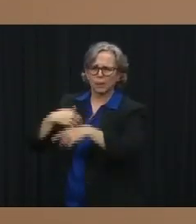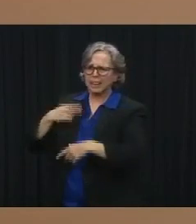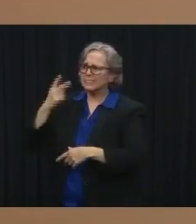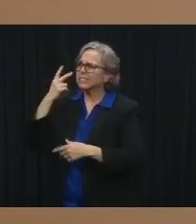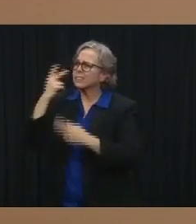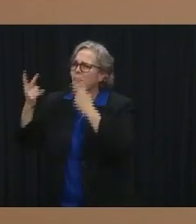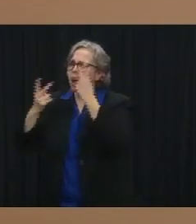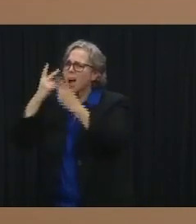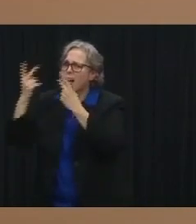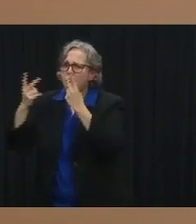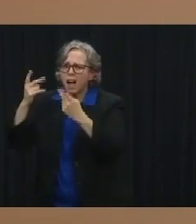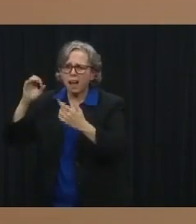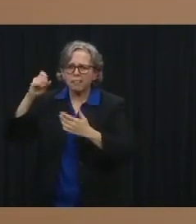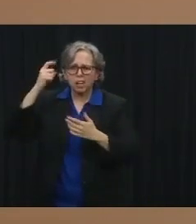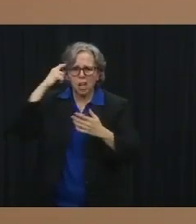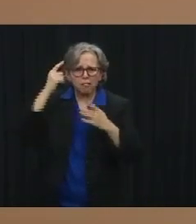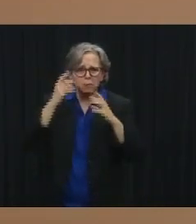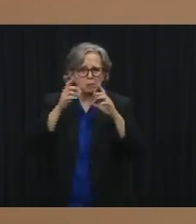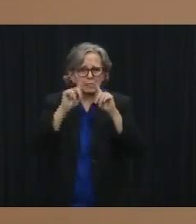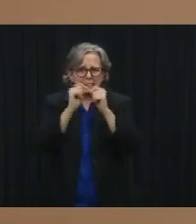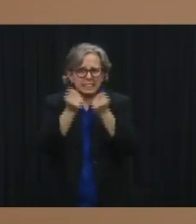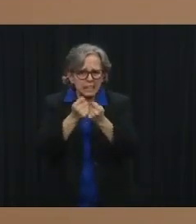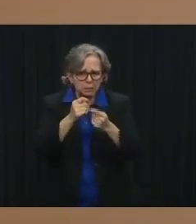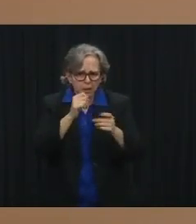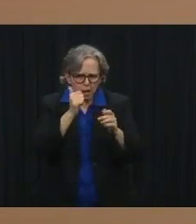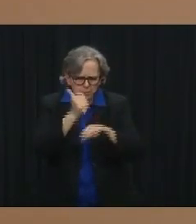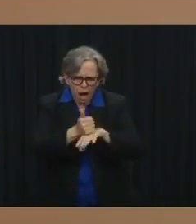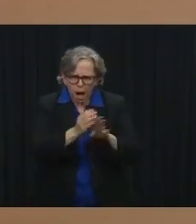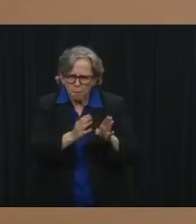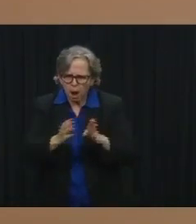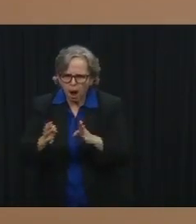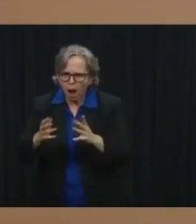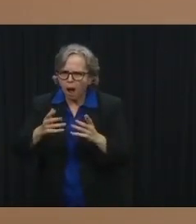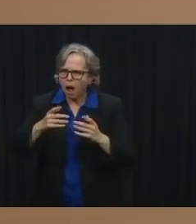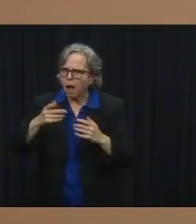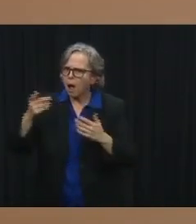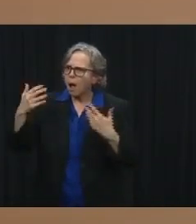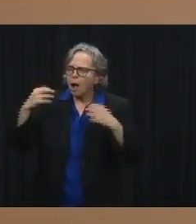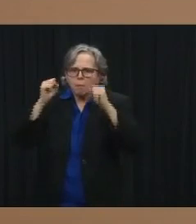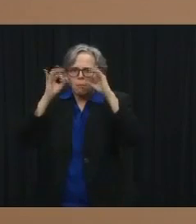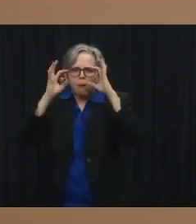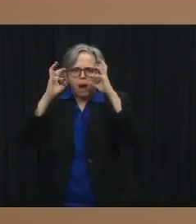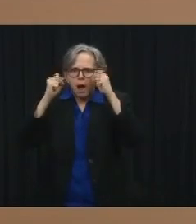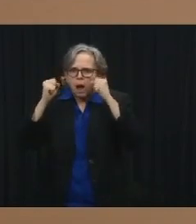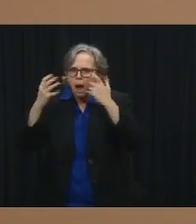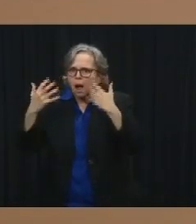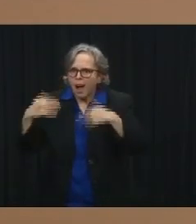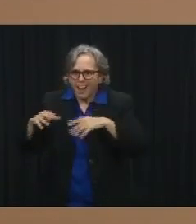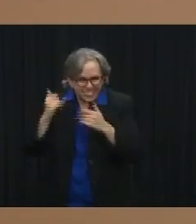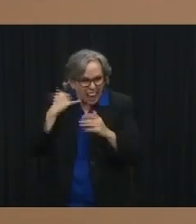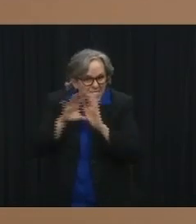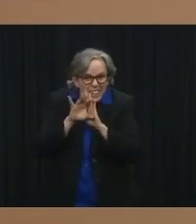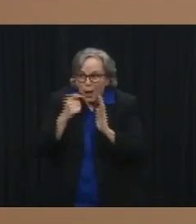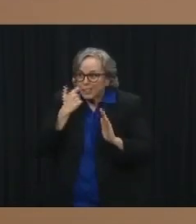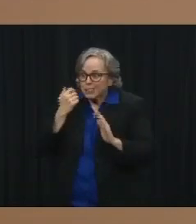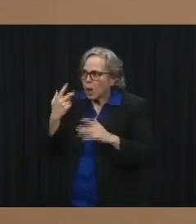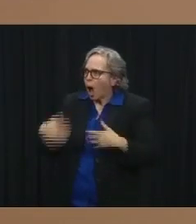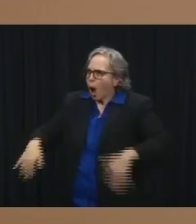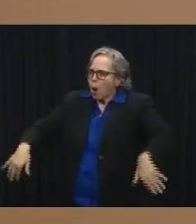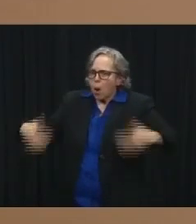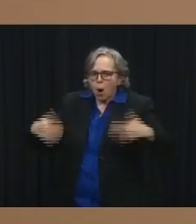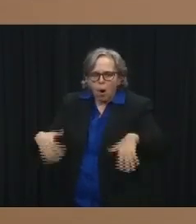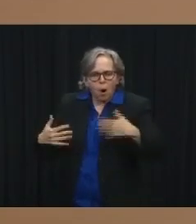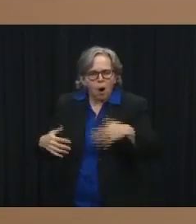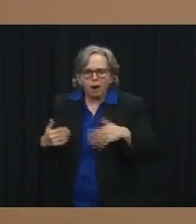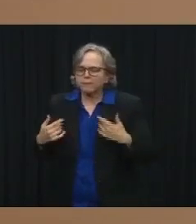together out in this amazing commercial that's going out, it just really warms my heart, and I know it does yours.